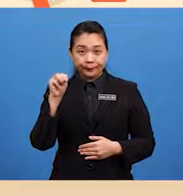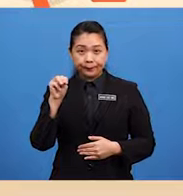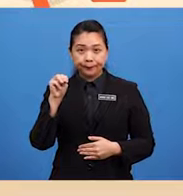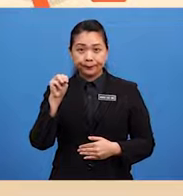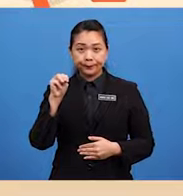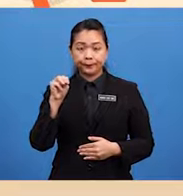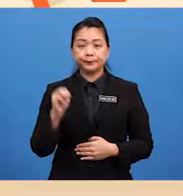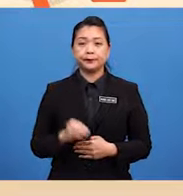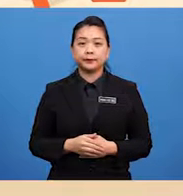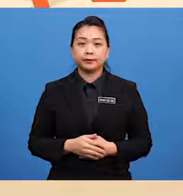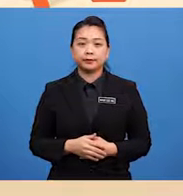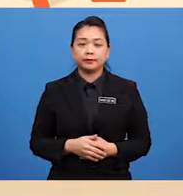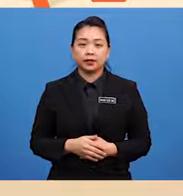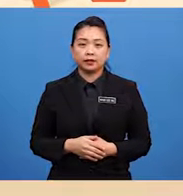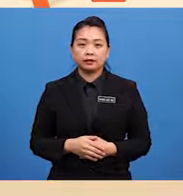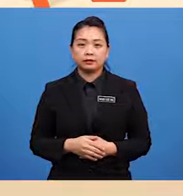Im